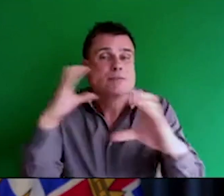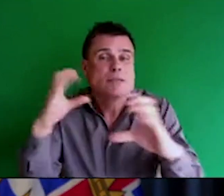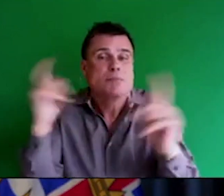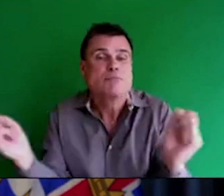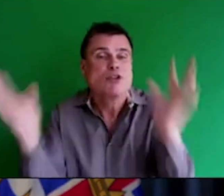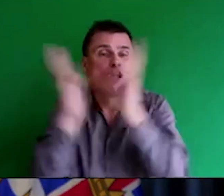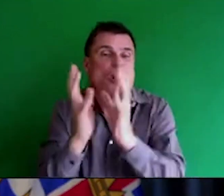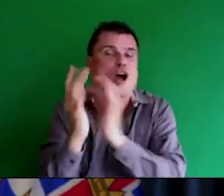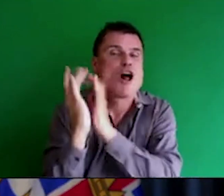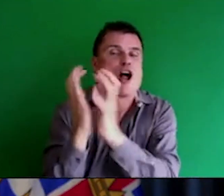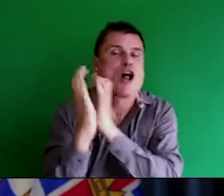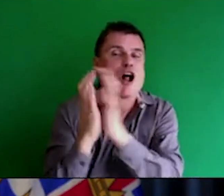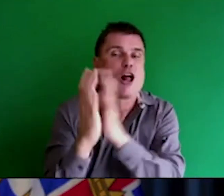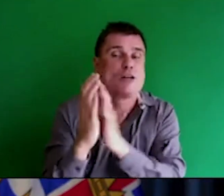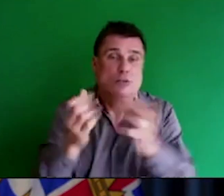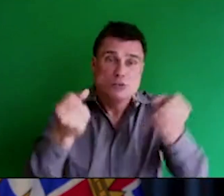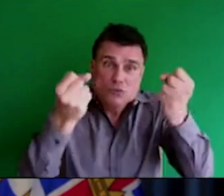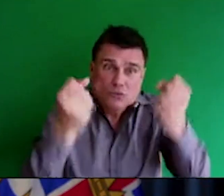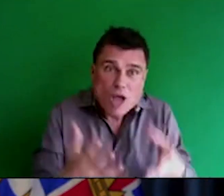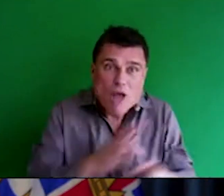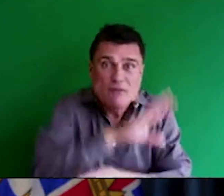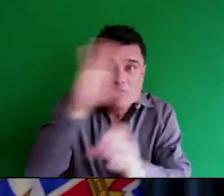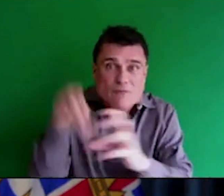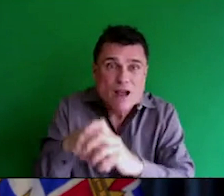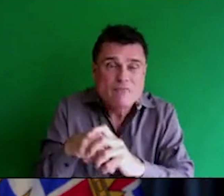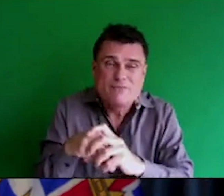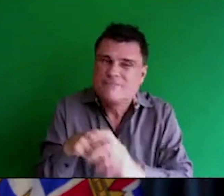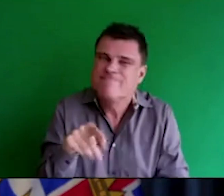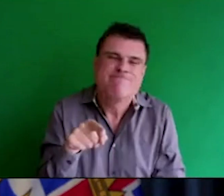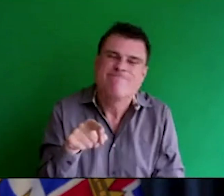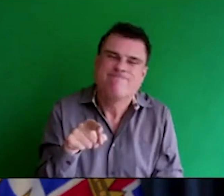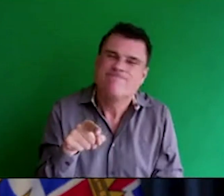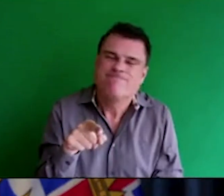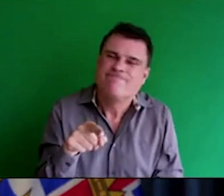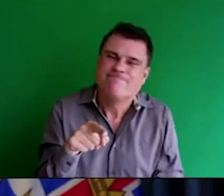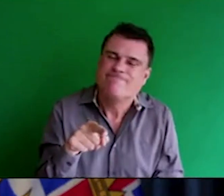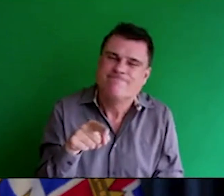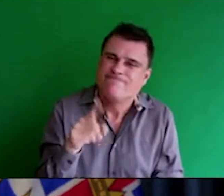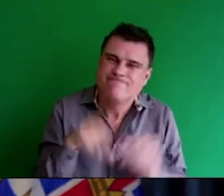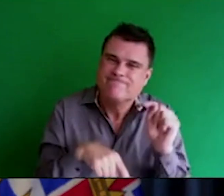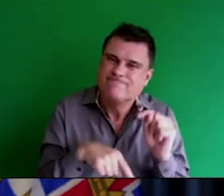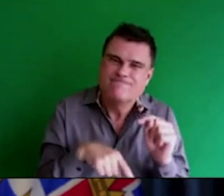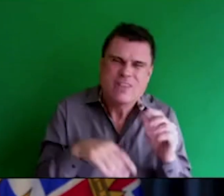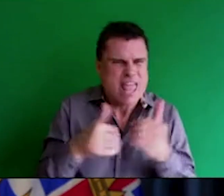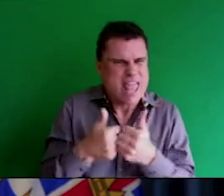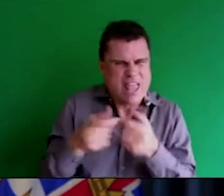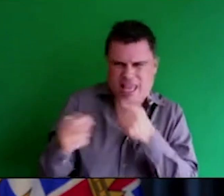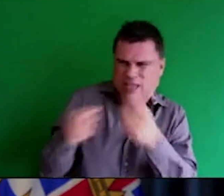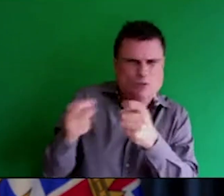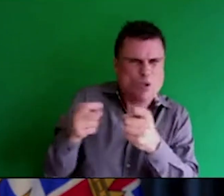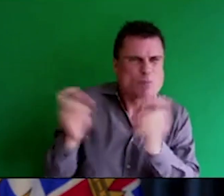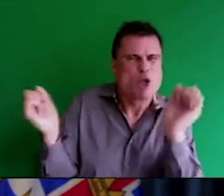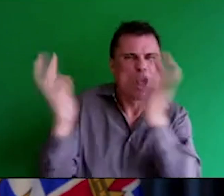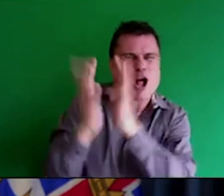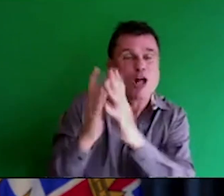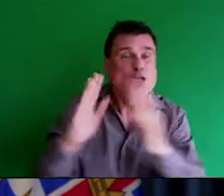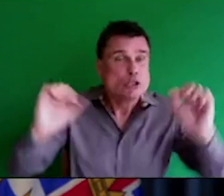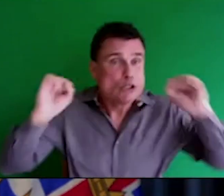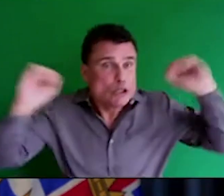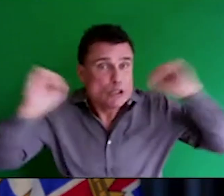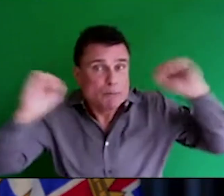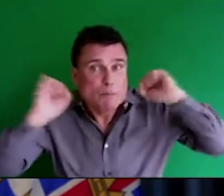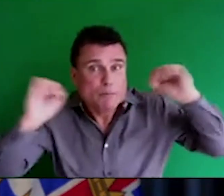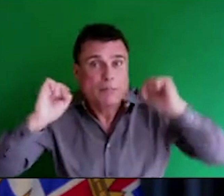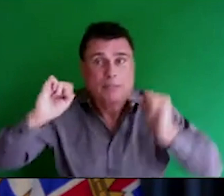we manage that? How do we manage gyms and other dance studios and other areas where we have people